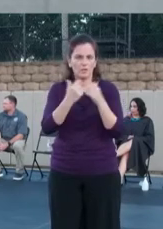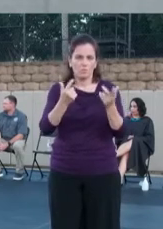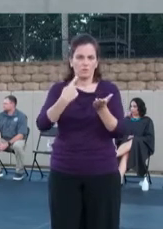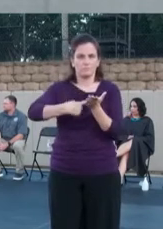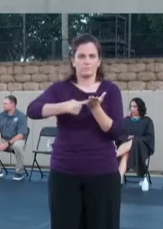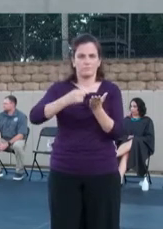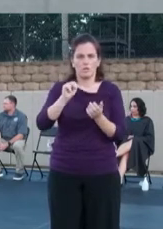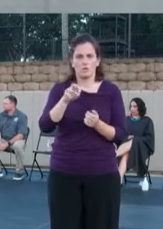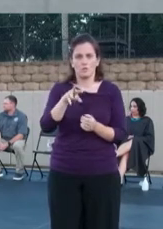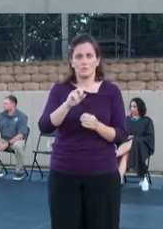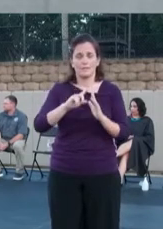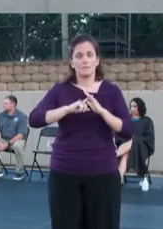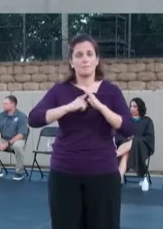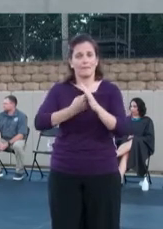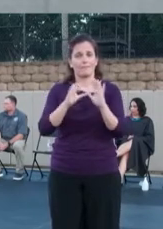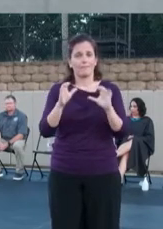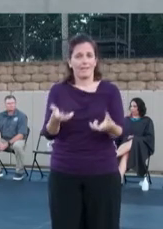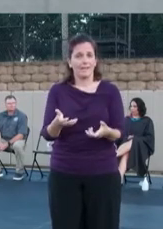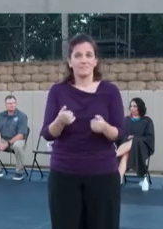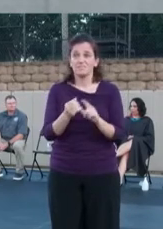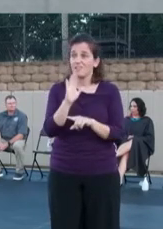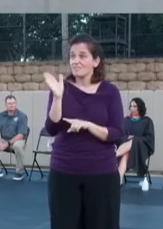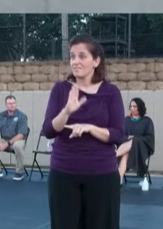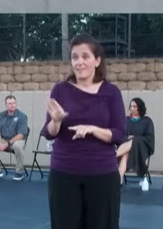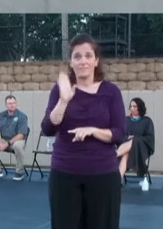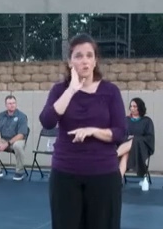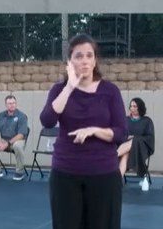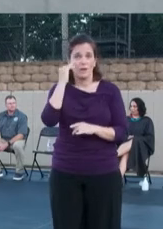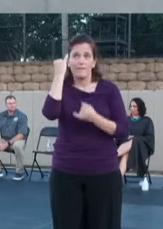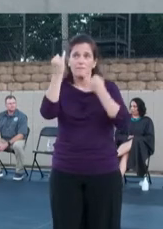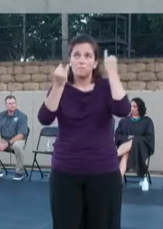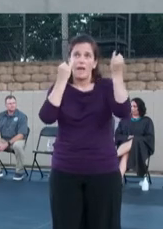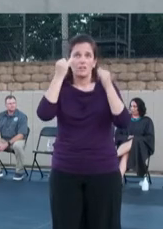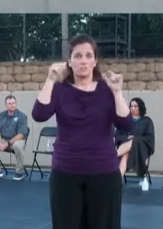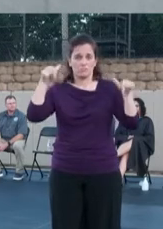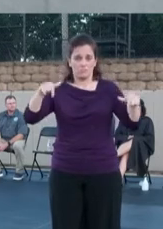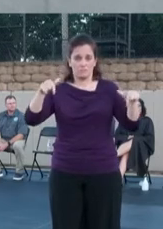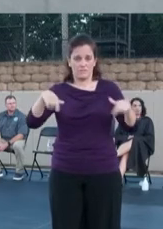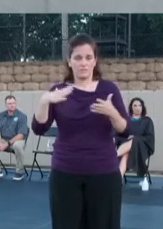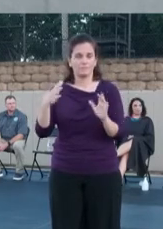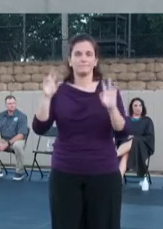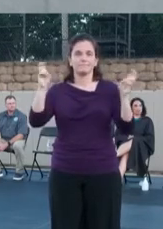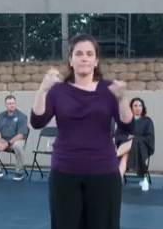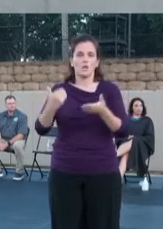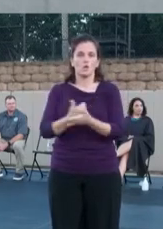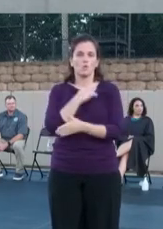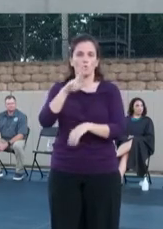And never would I have imagined the world as it is today, our new normal.